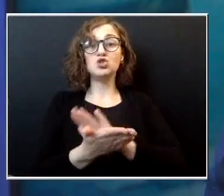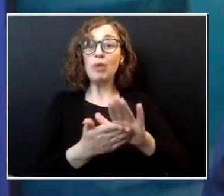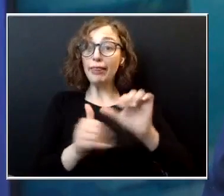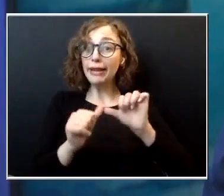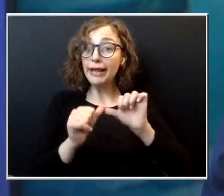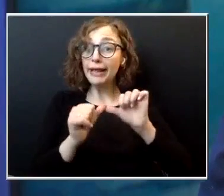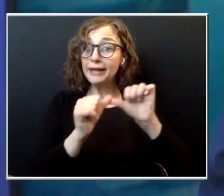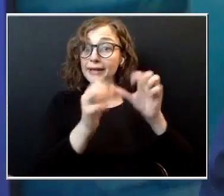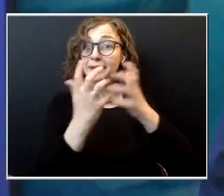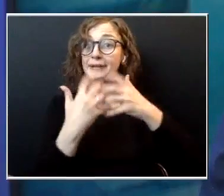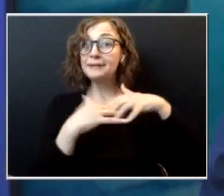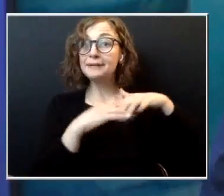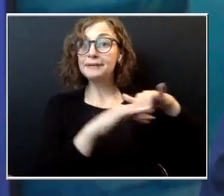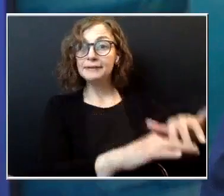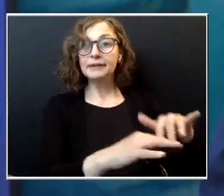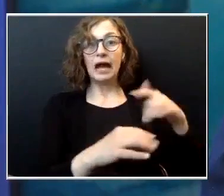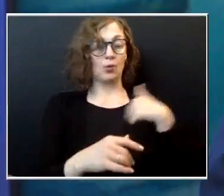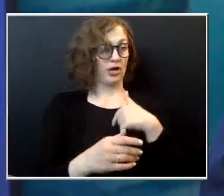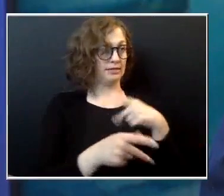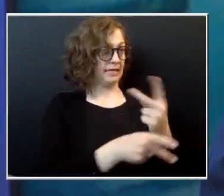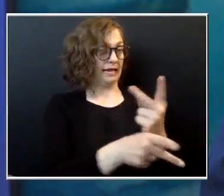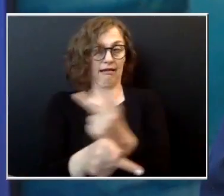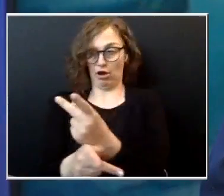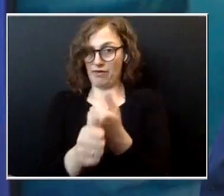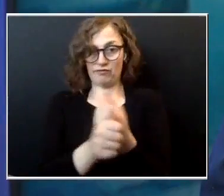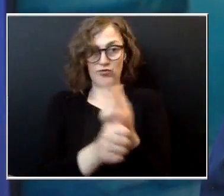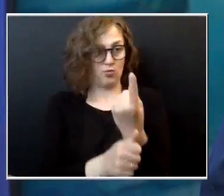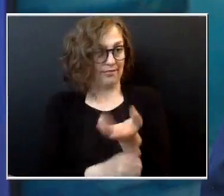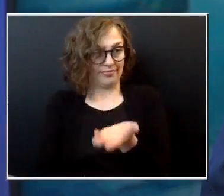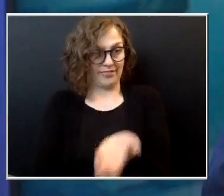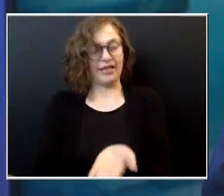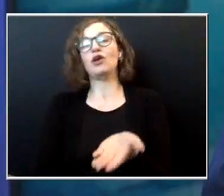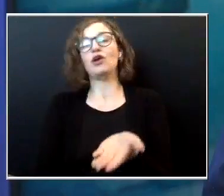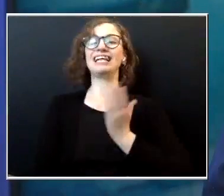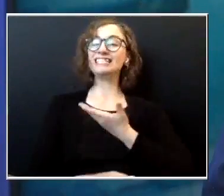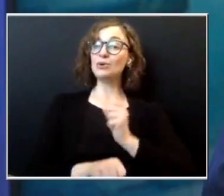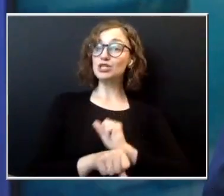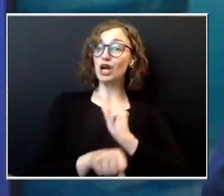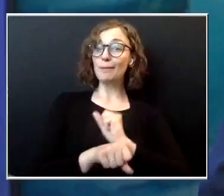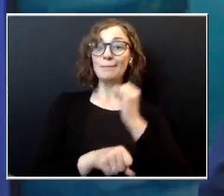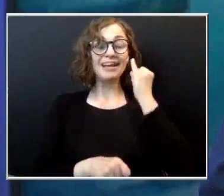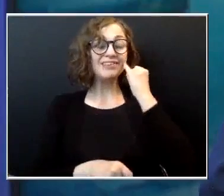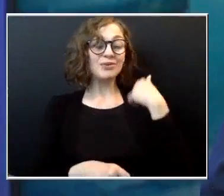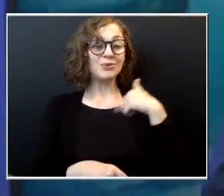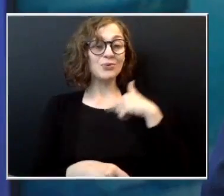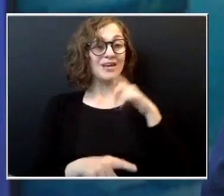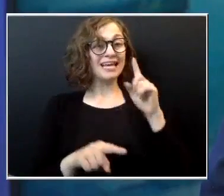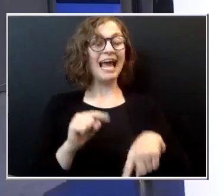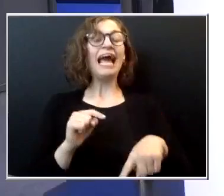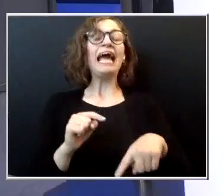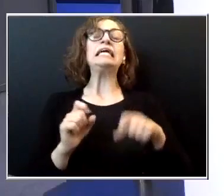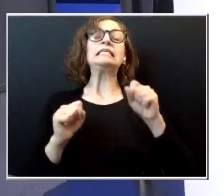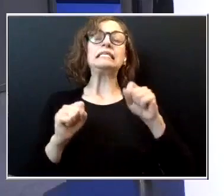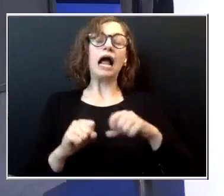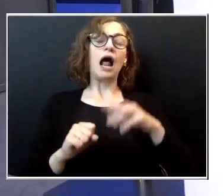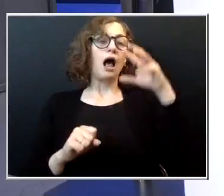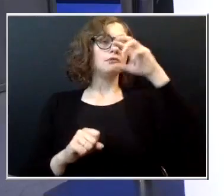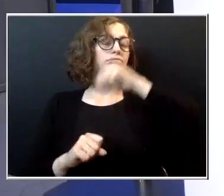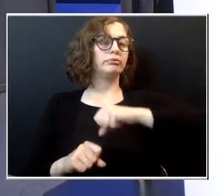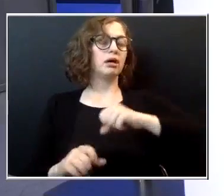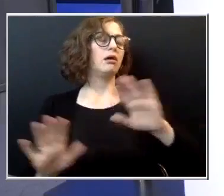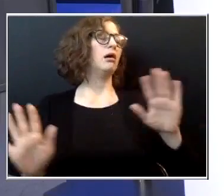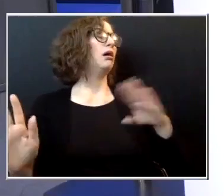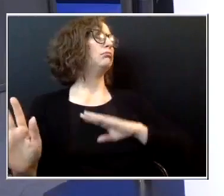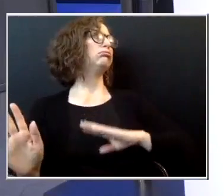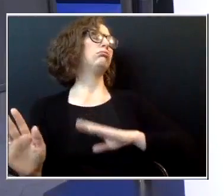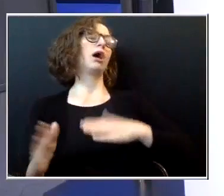our job, but if we're not able to do that, then that's when we can miss I'm things. so glad I do not have that job. That